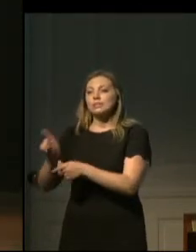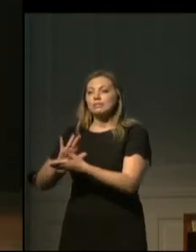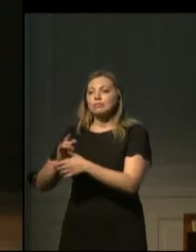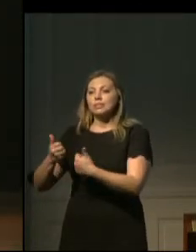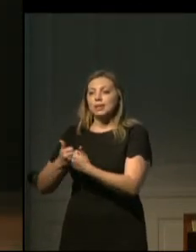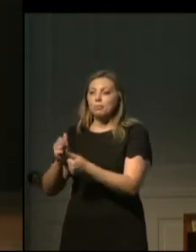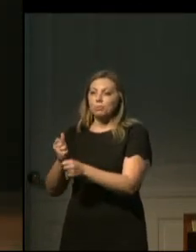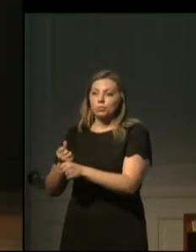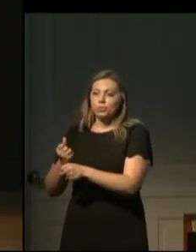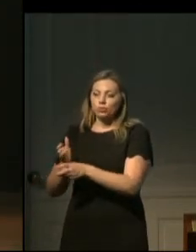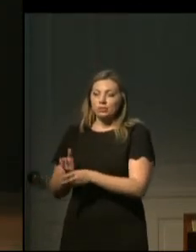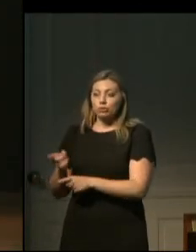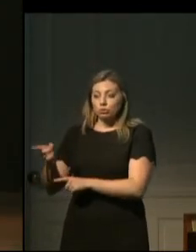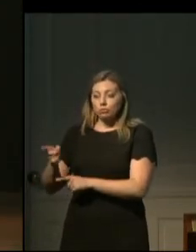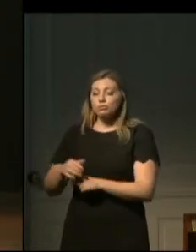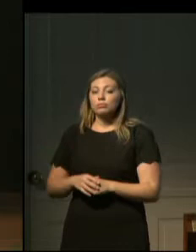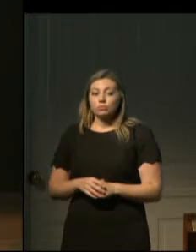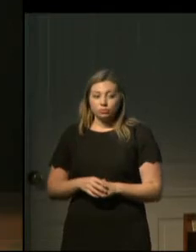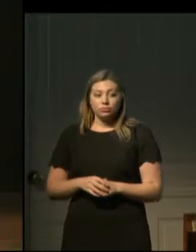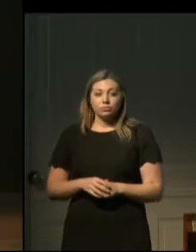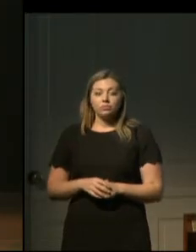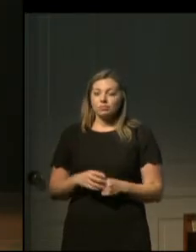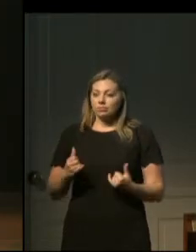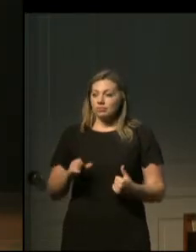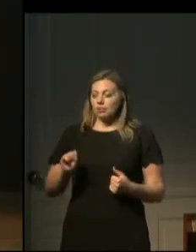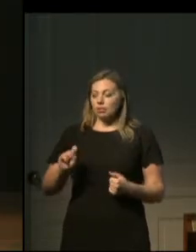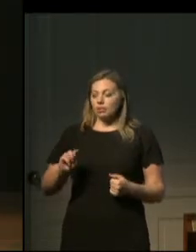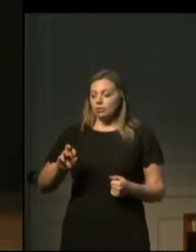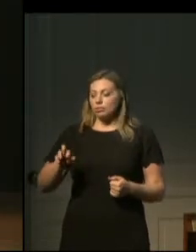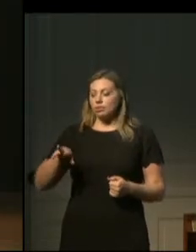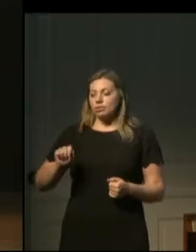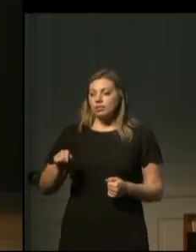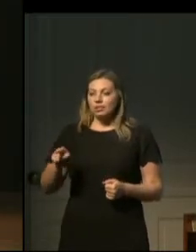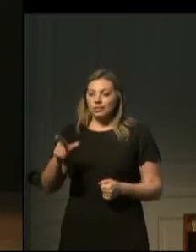producer. And Sean, Stuart's